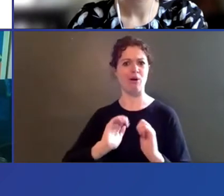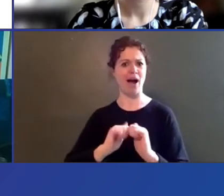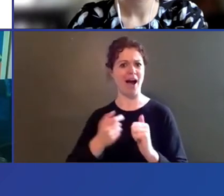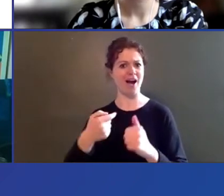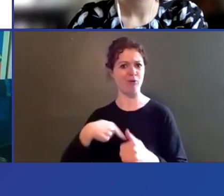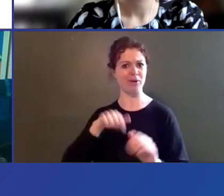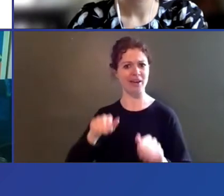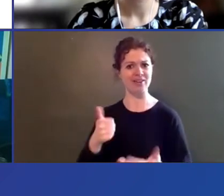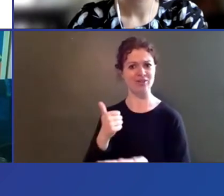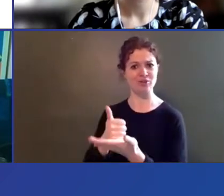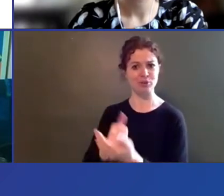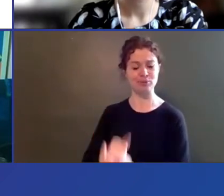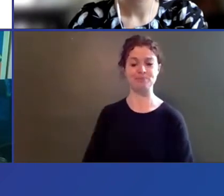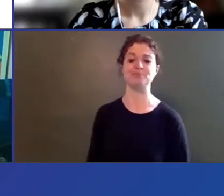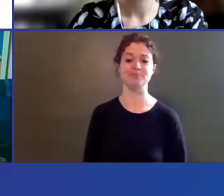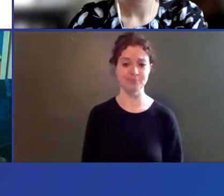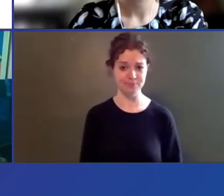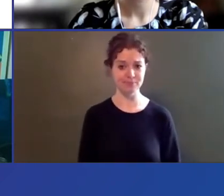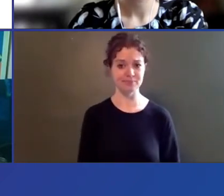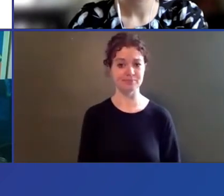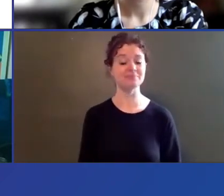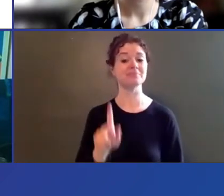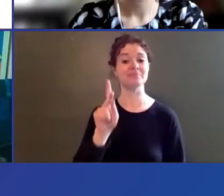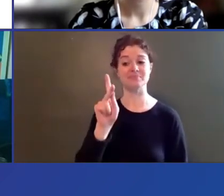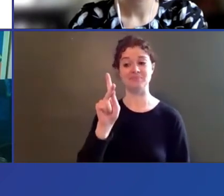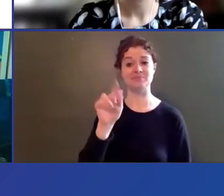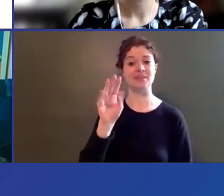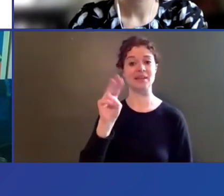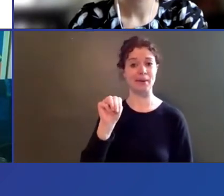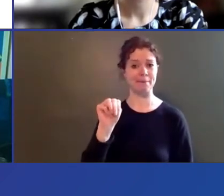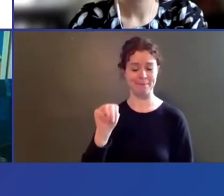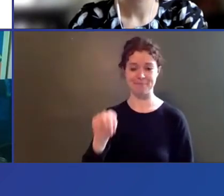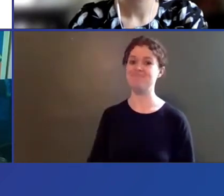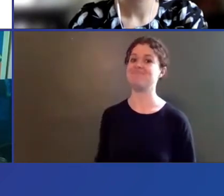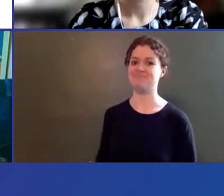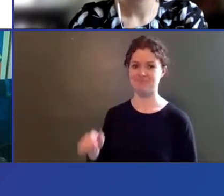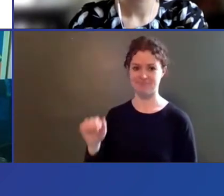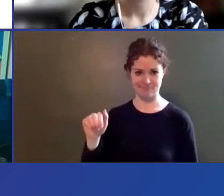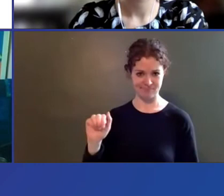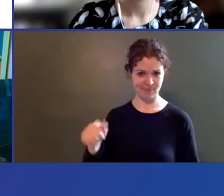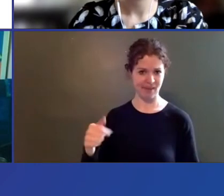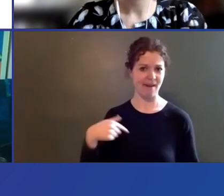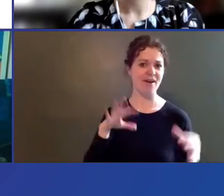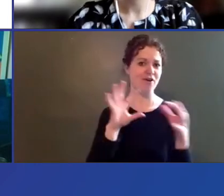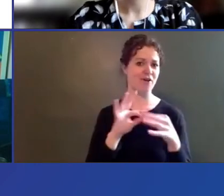This is Kim speaking. I can jump right in because it's something that, especially now as